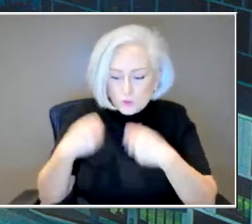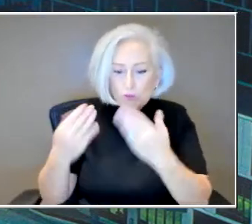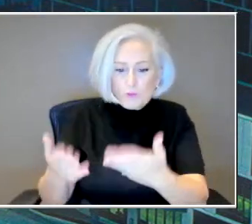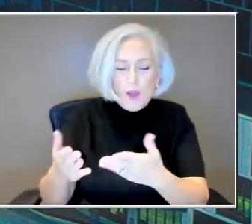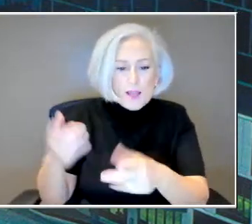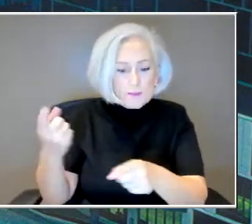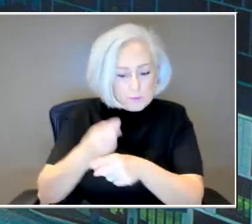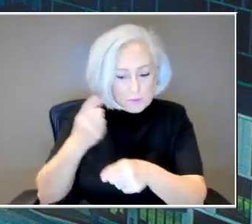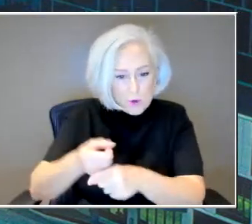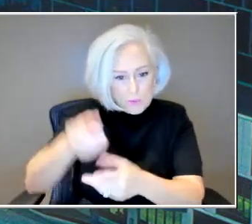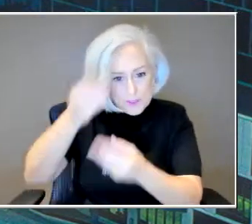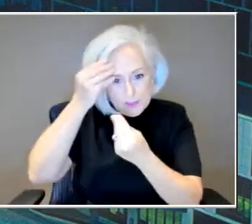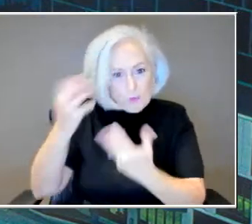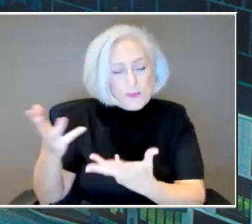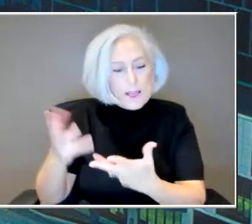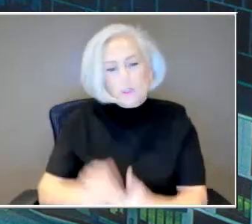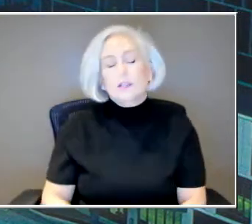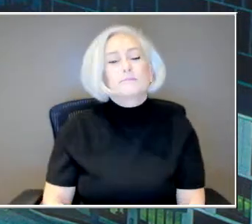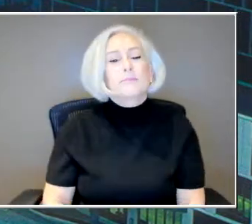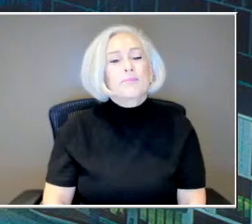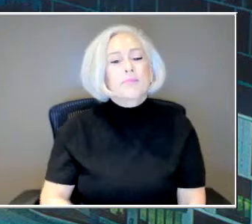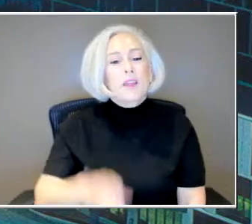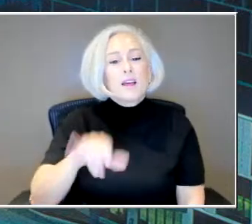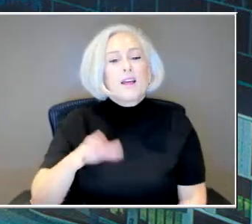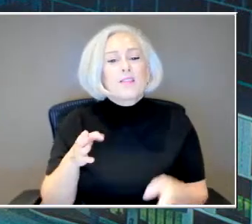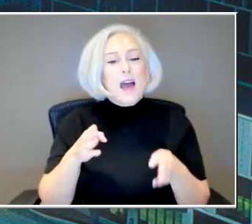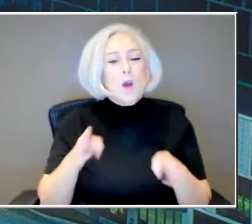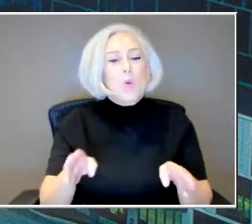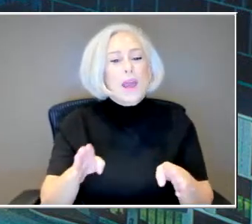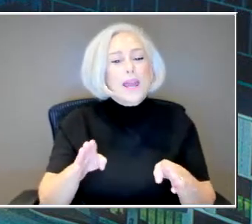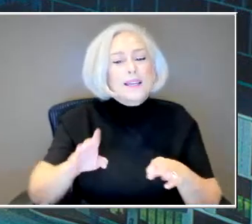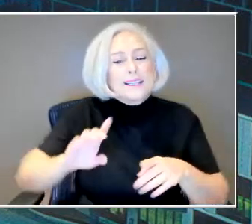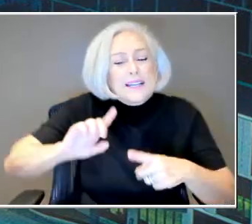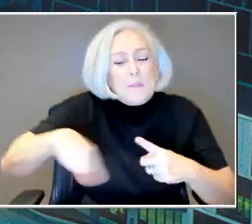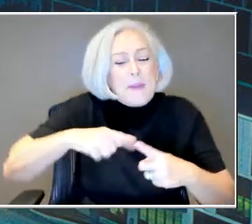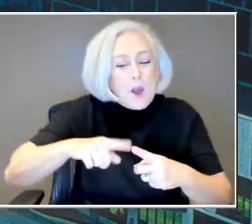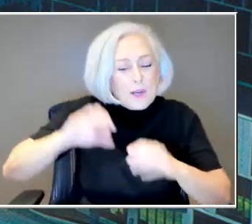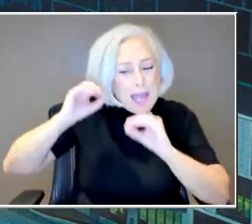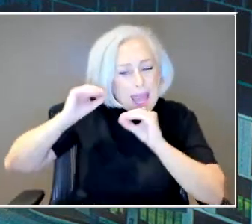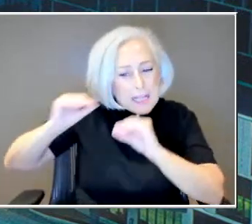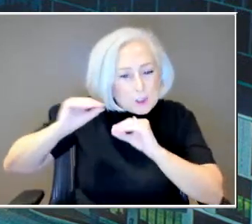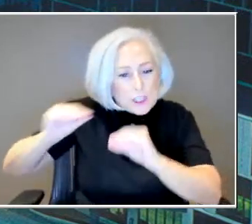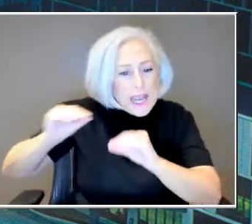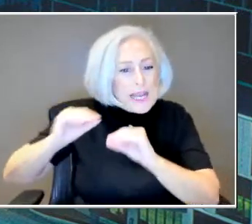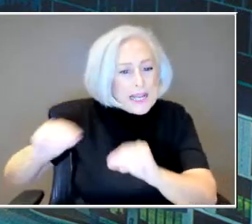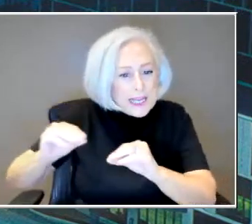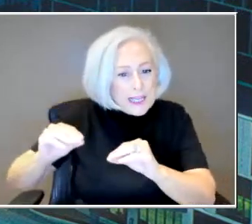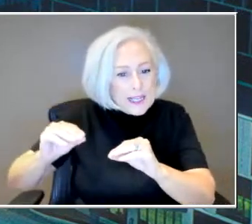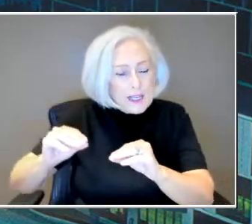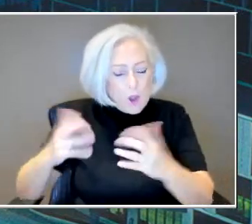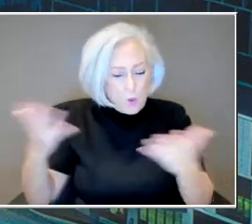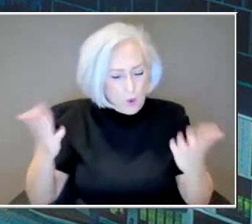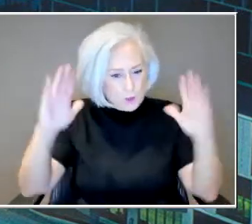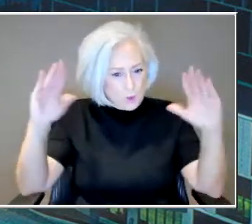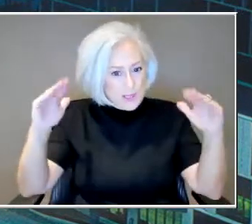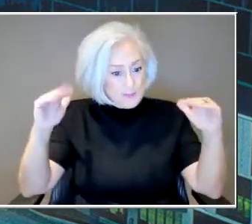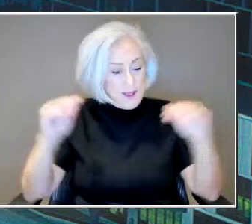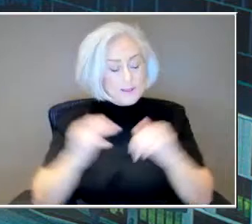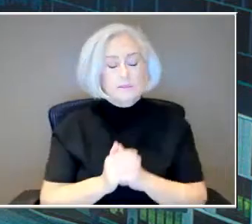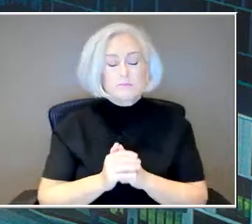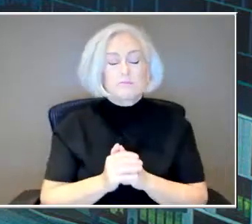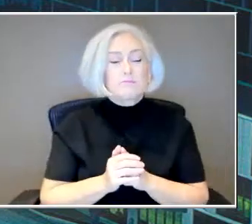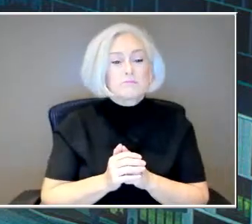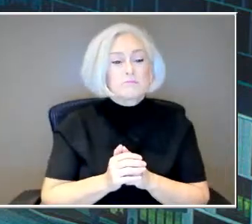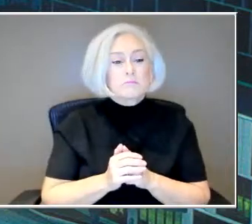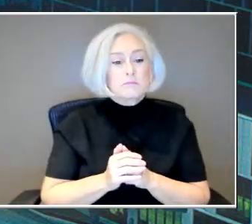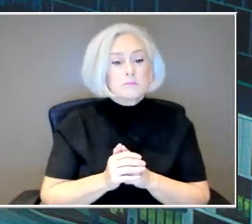patients. And this way, it's all mostly about education and understanding what to expect, because first of all, genetic diagnosis is